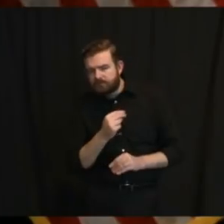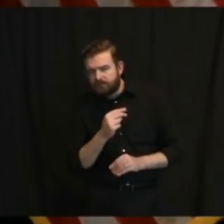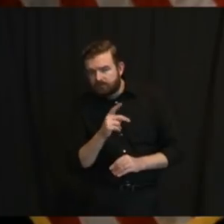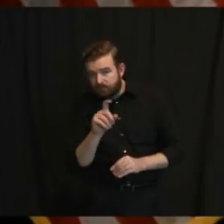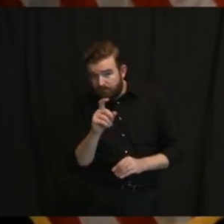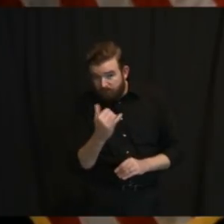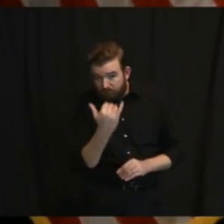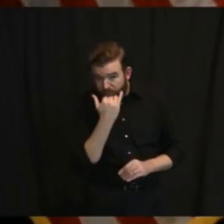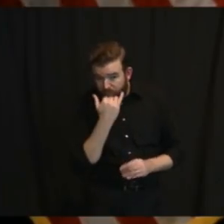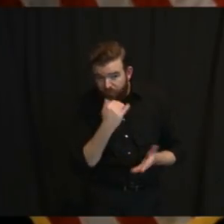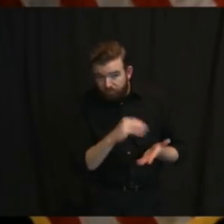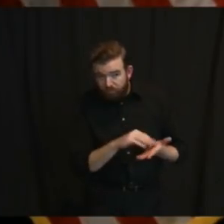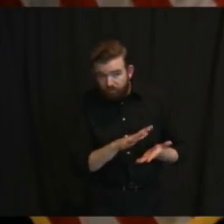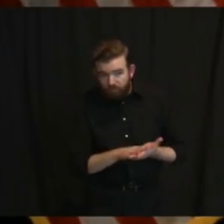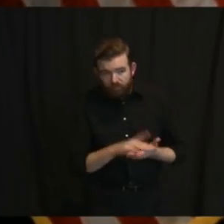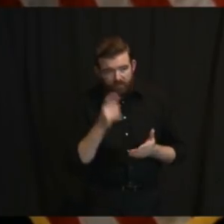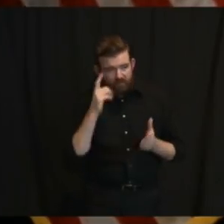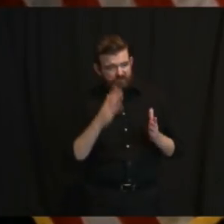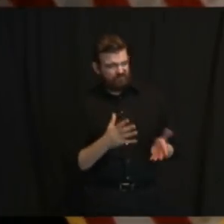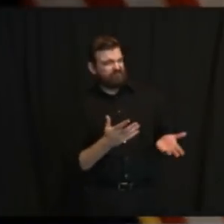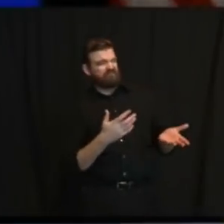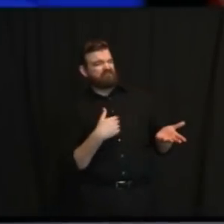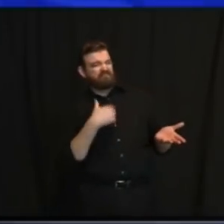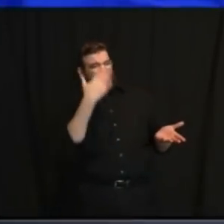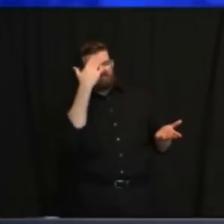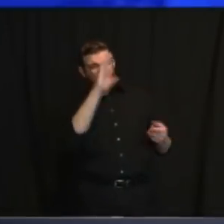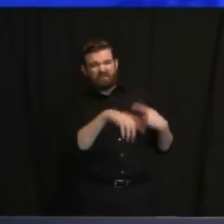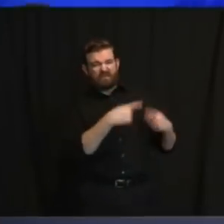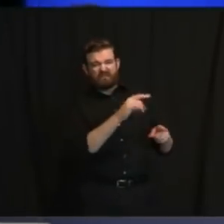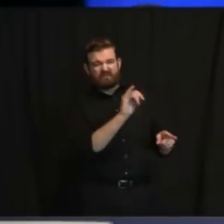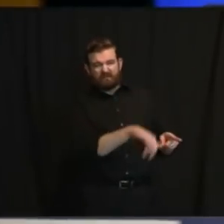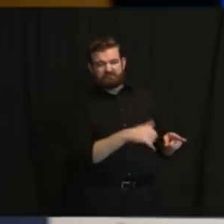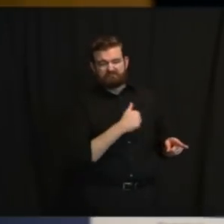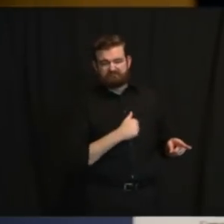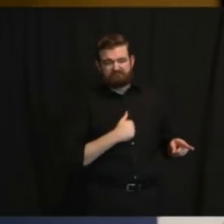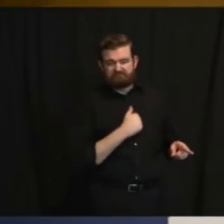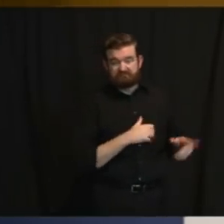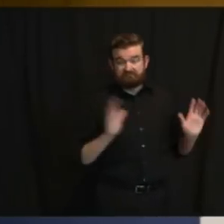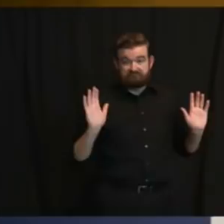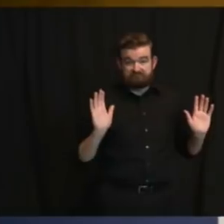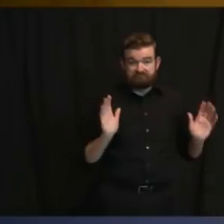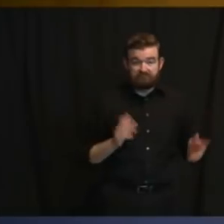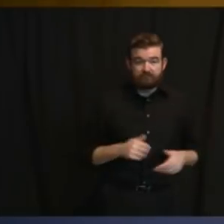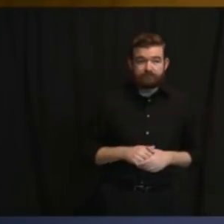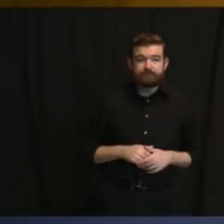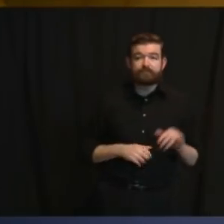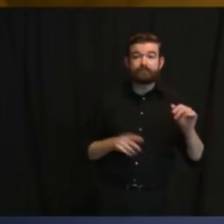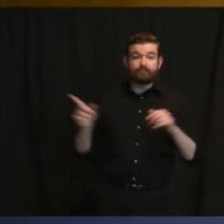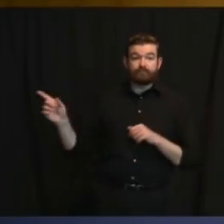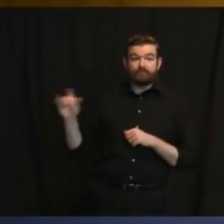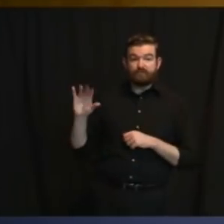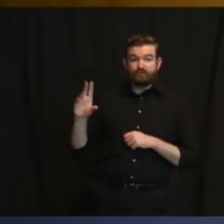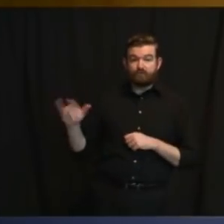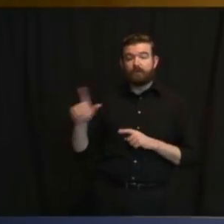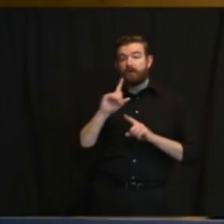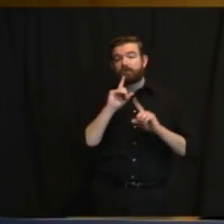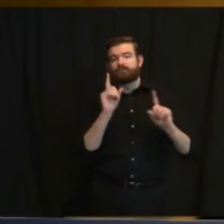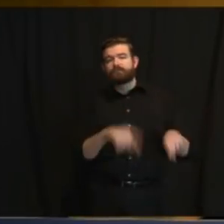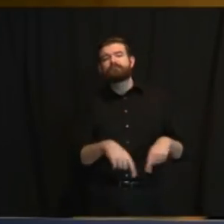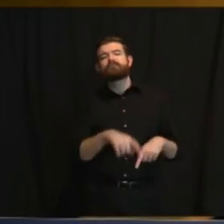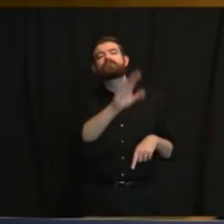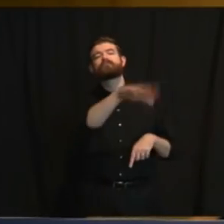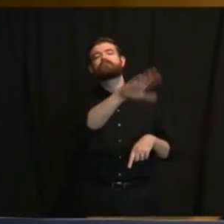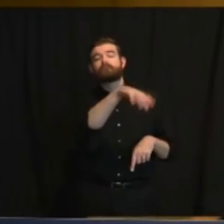I'm not aware of the letter, Judy. I apologize. I think the specificity in that letter was we were having difficulties